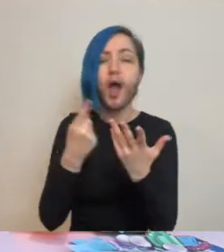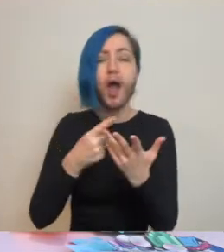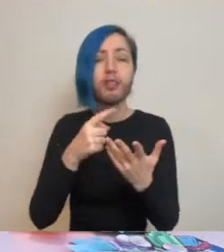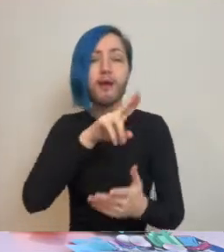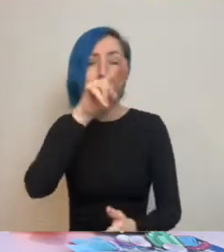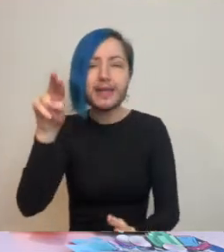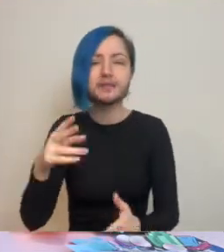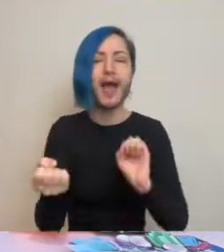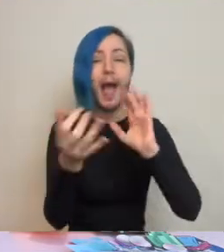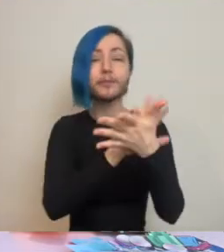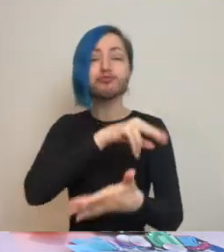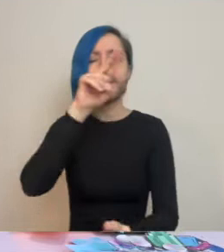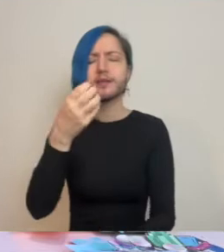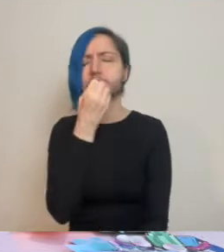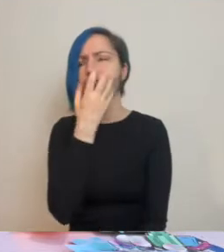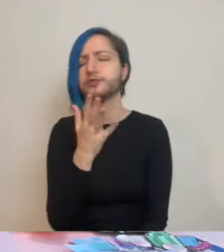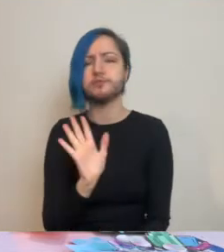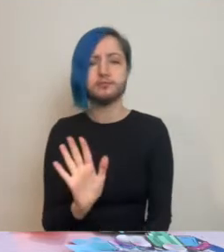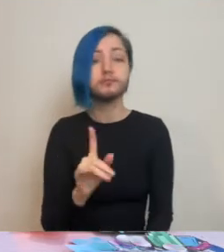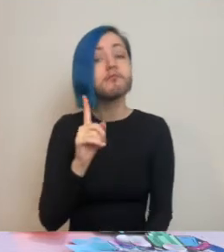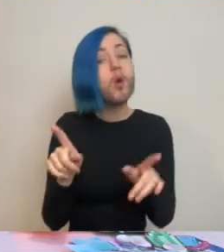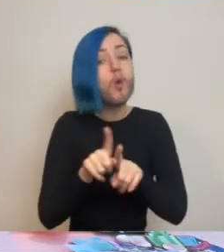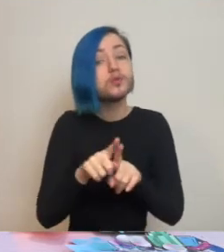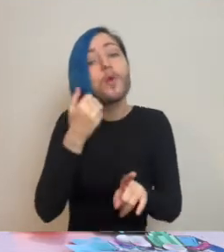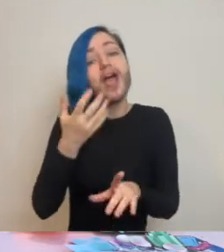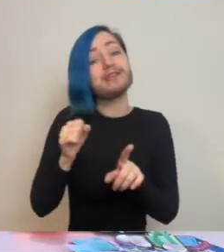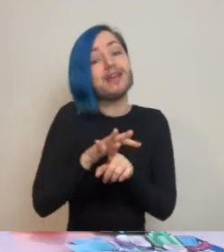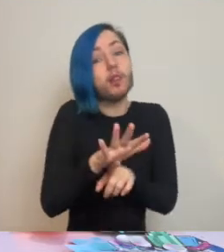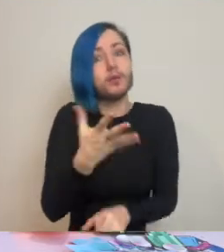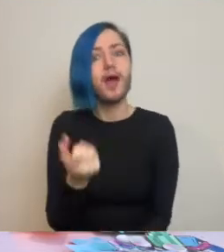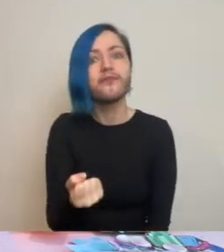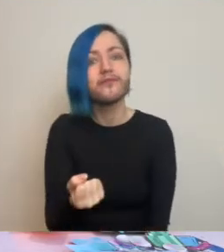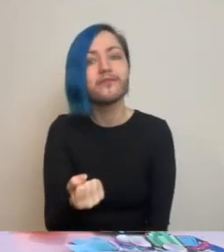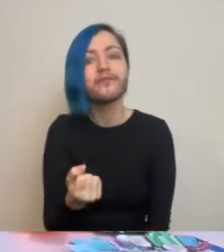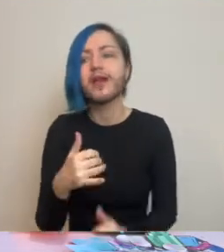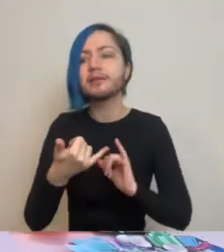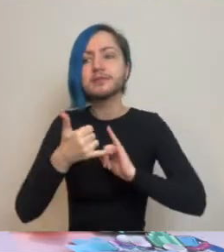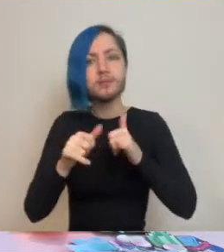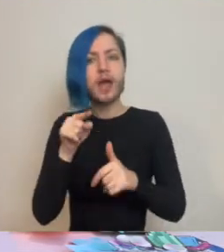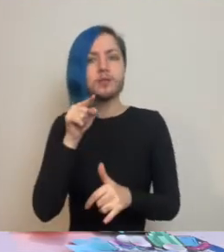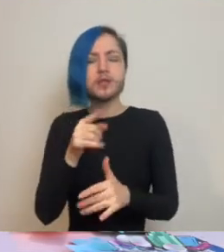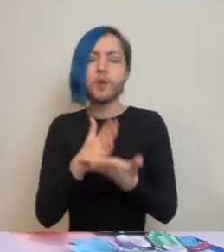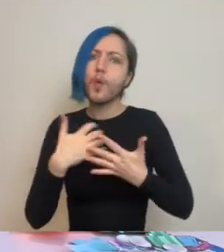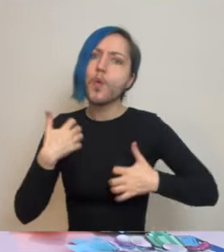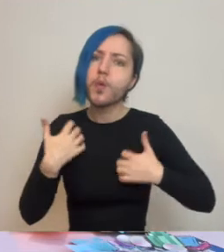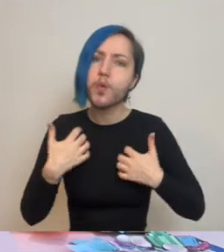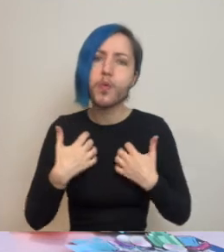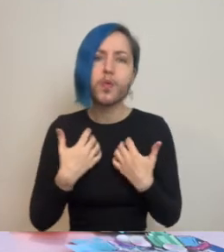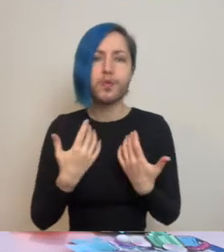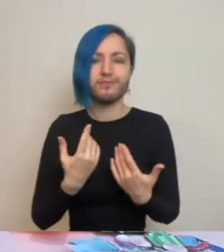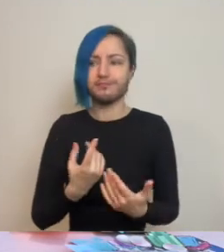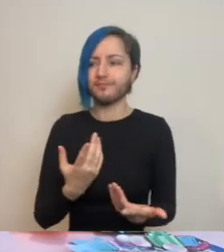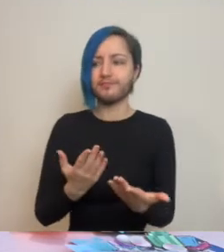abstract painting. But I also have other more everyday influences, and I think sometimes these are the most exciting things about being an